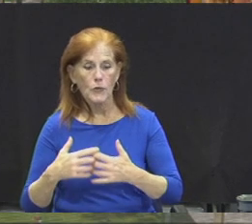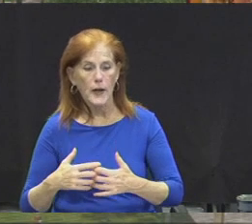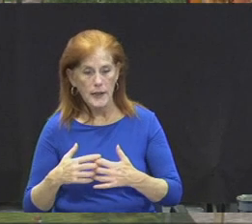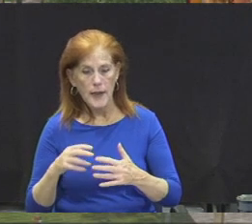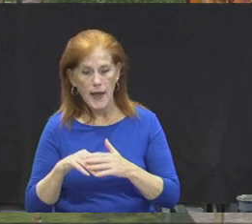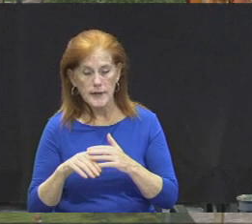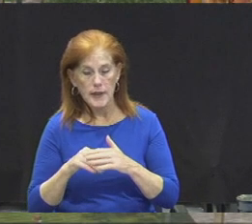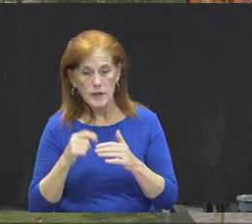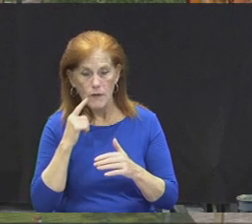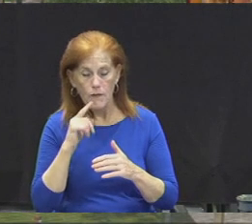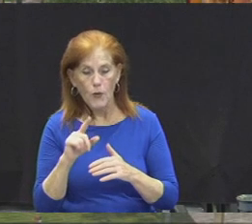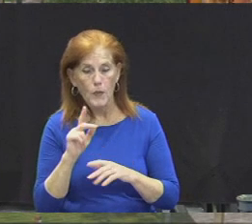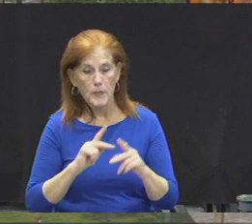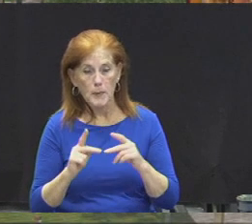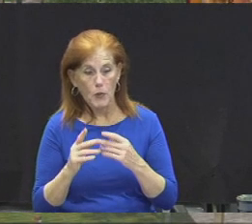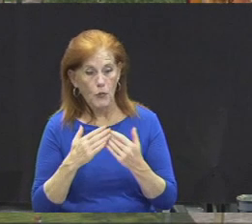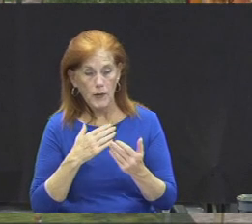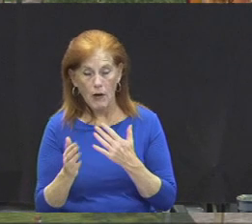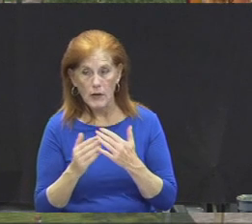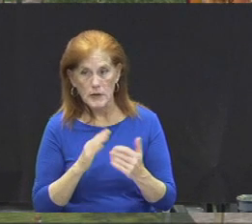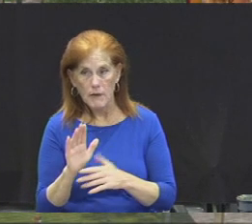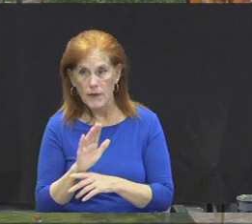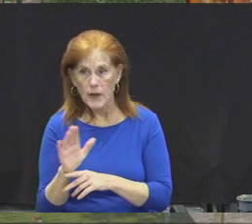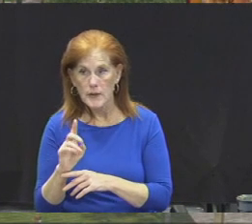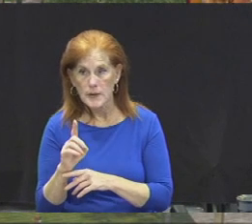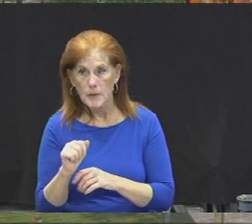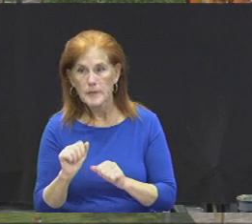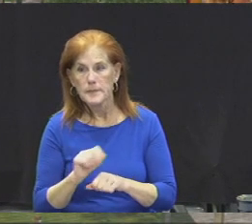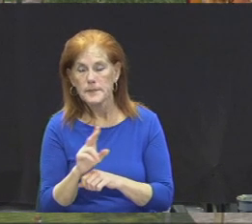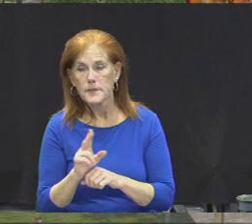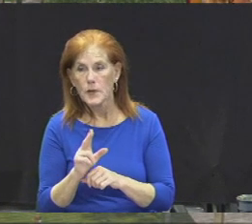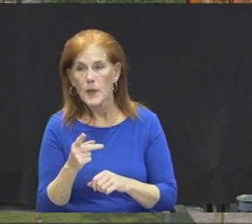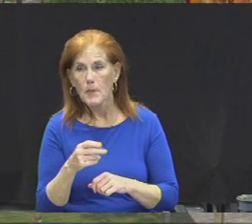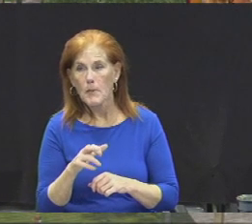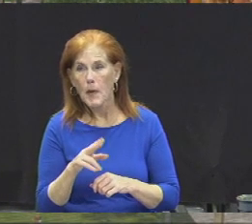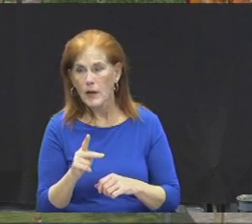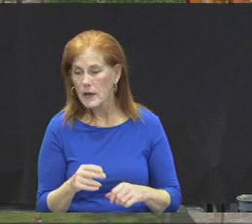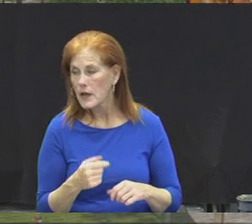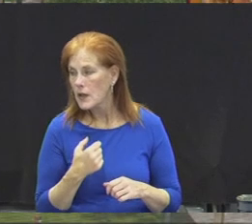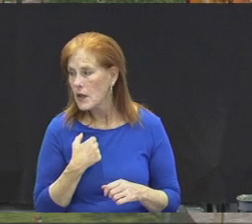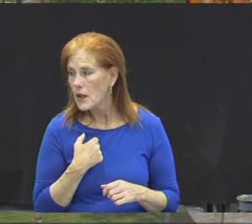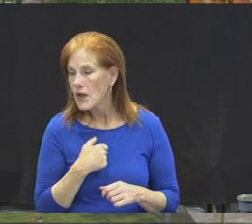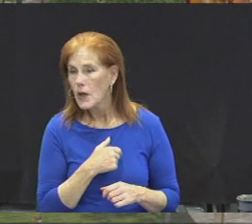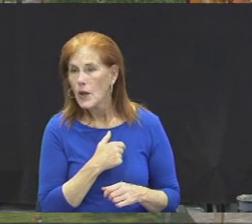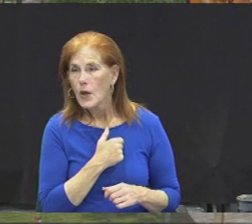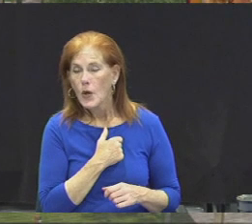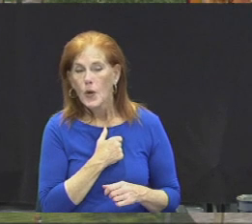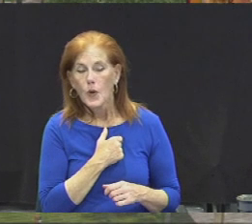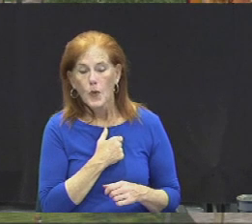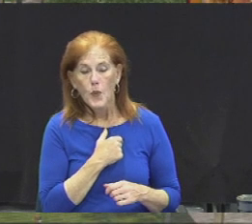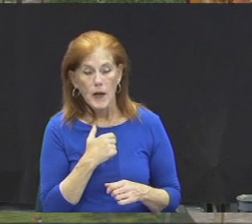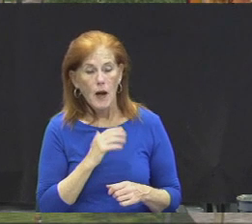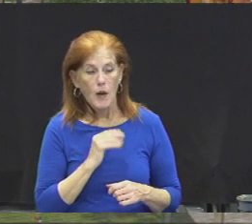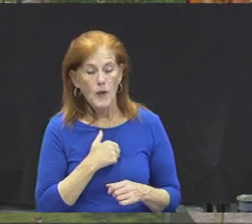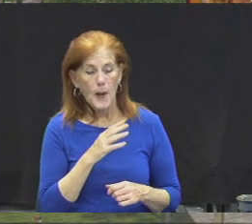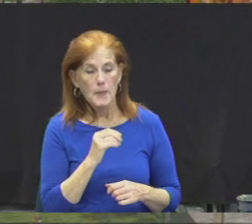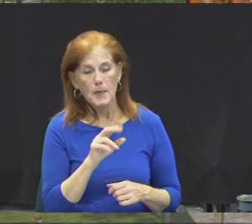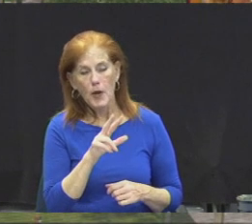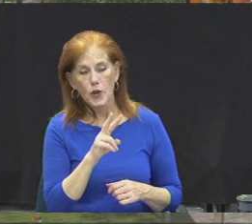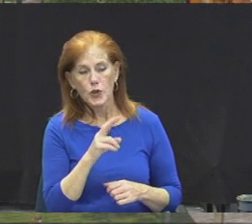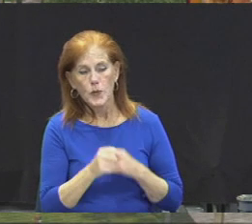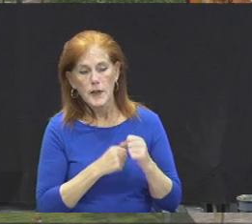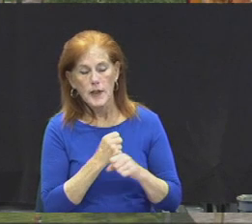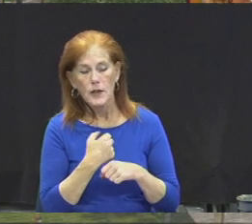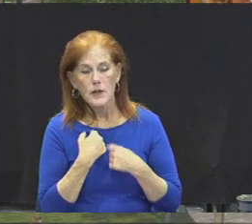Omahans, but all abilities to use the park. And our firm has been practicing, we're about 32 years old. For the